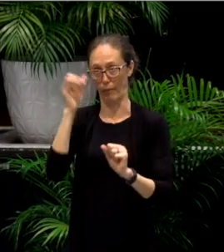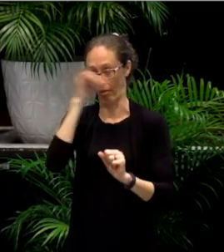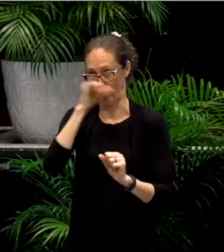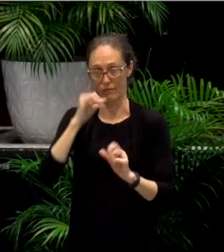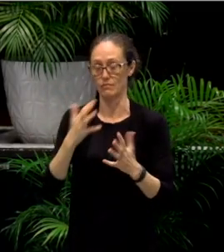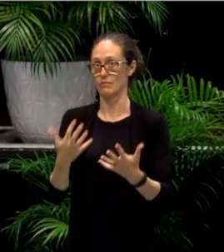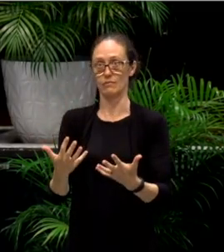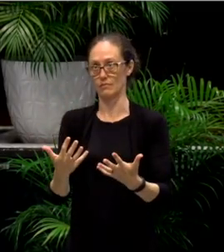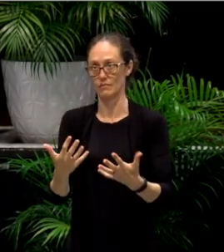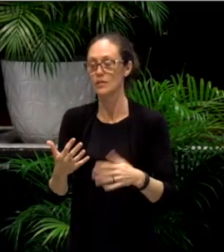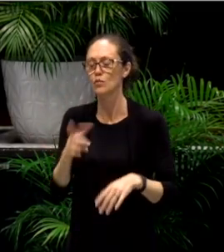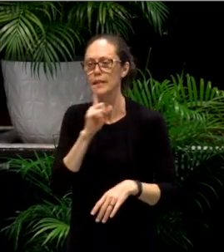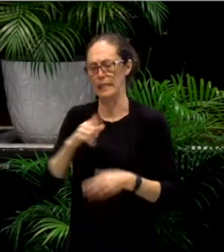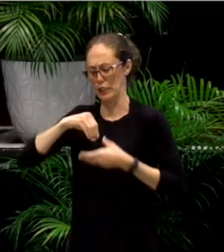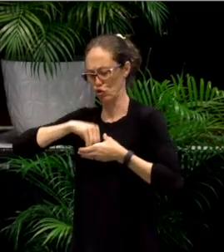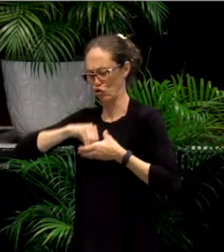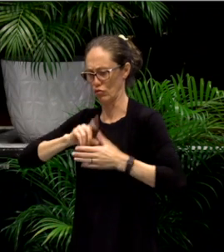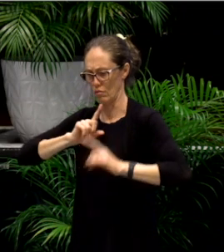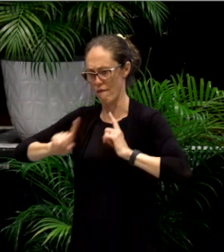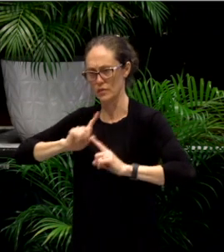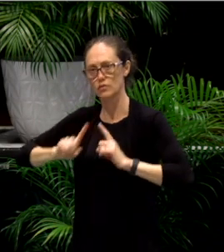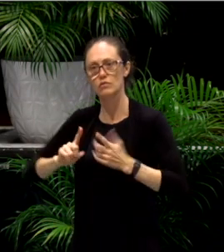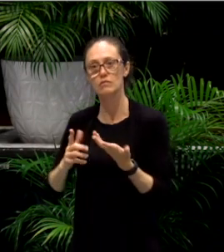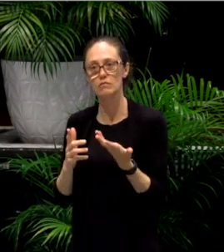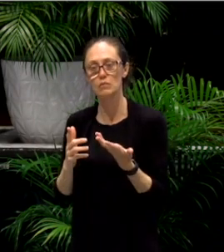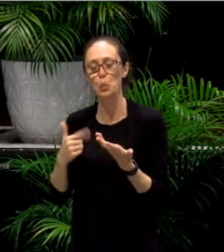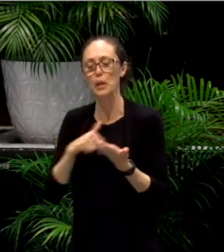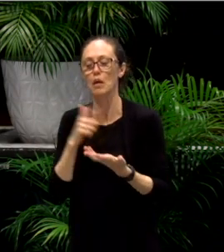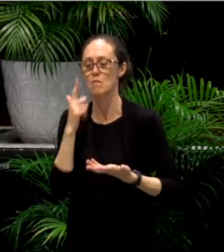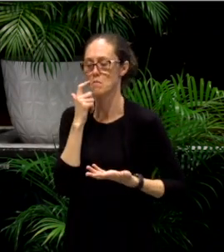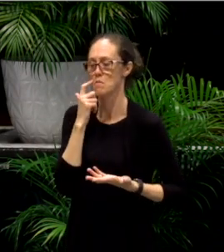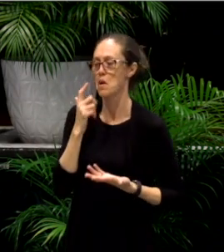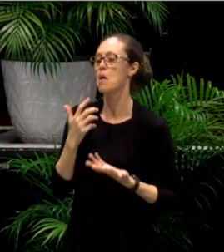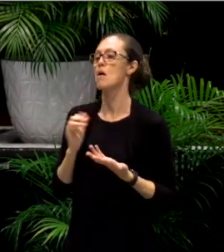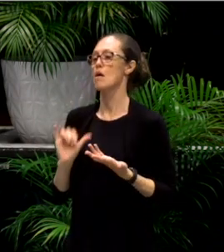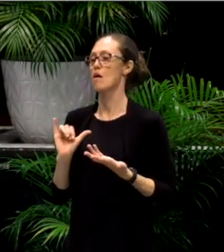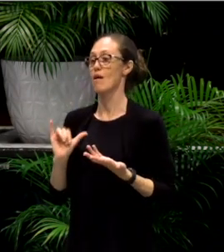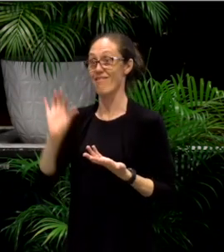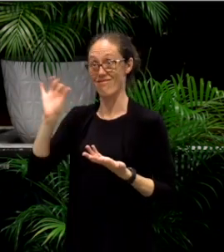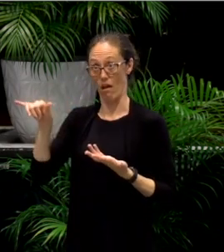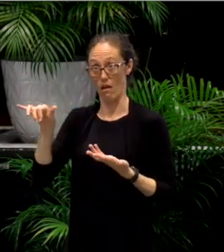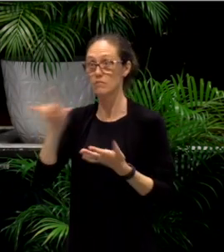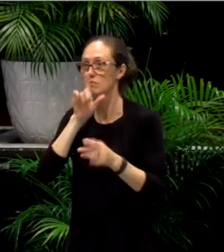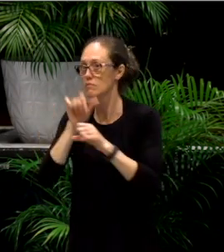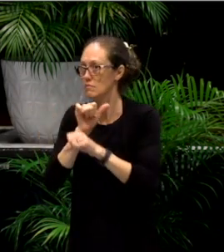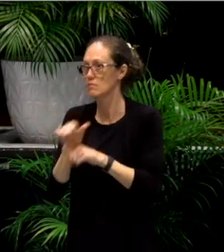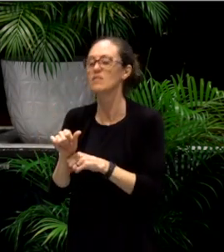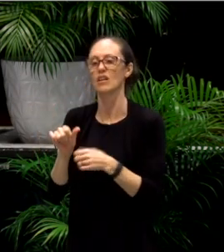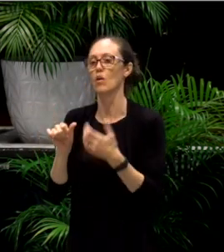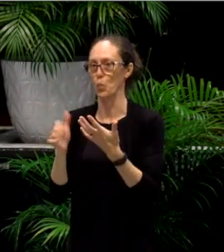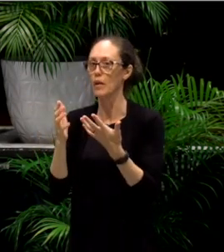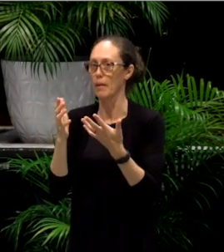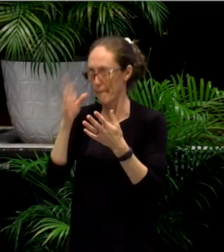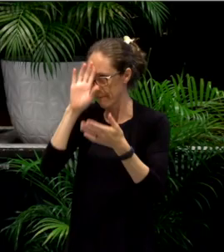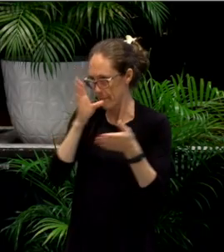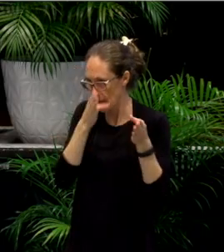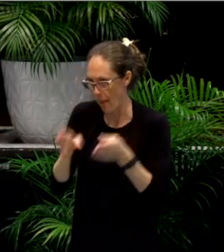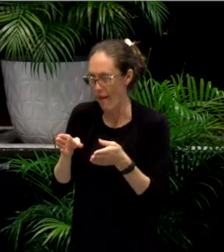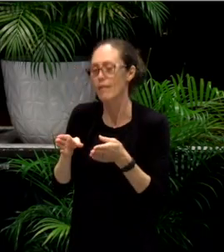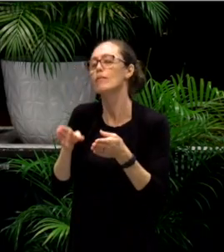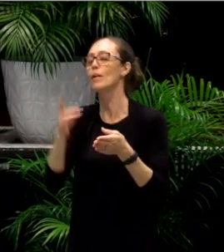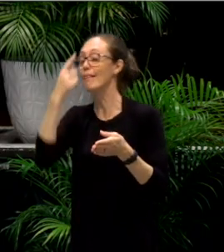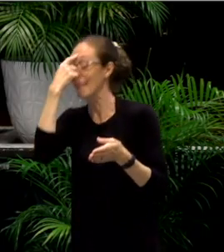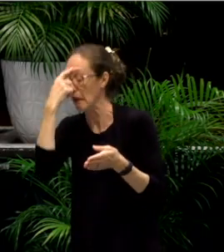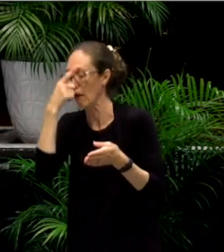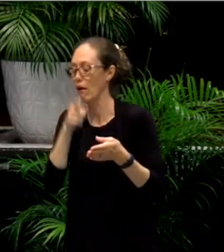we've had internally have really speculated that it was intended to receive a no from Harvard,